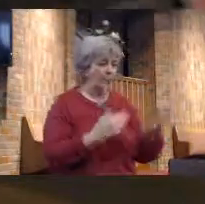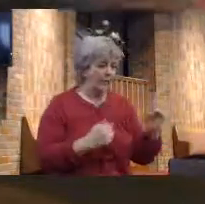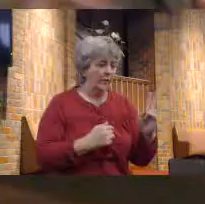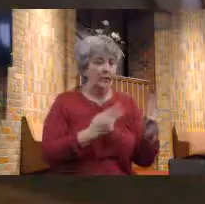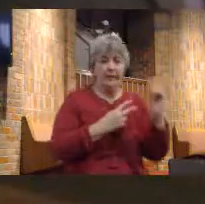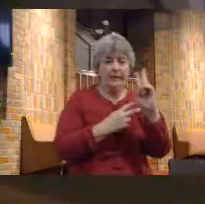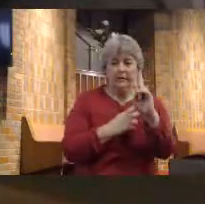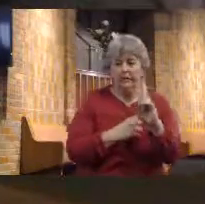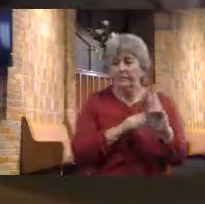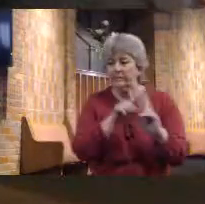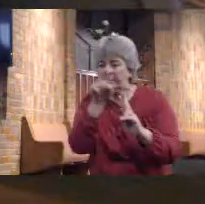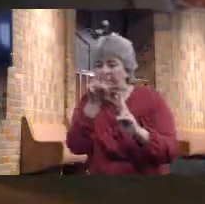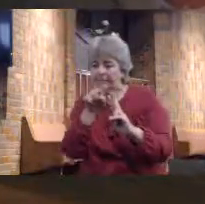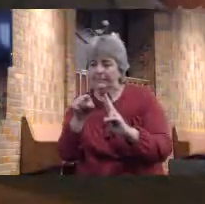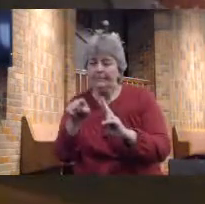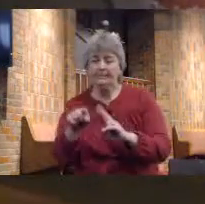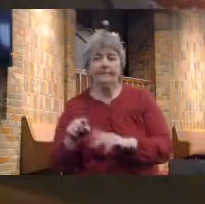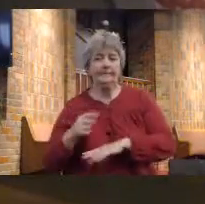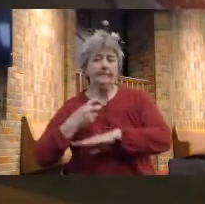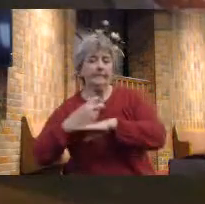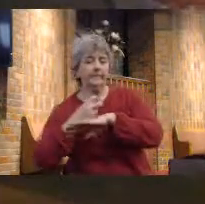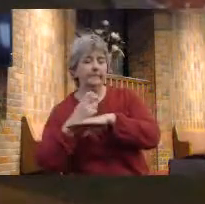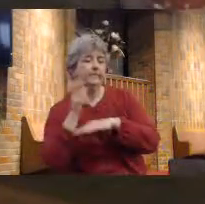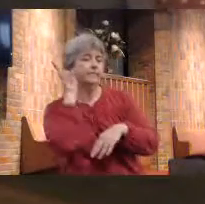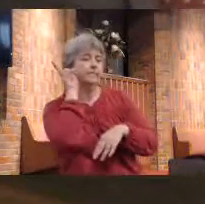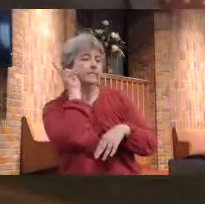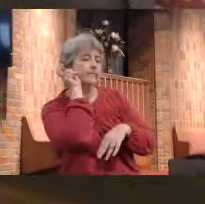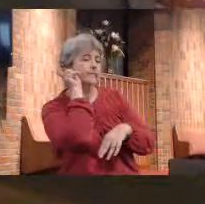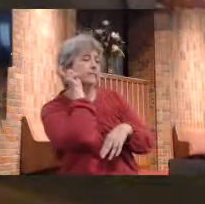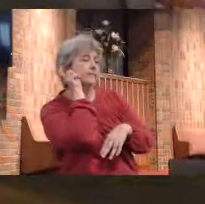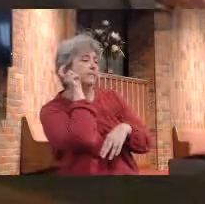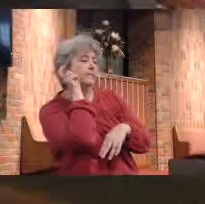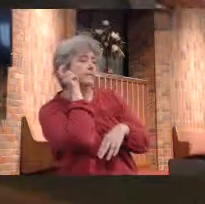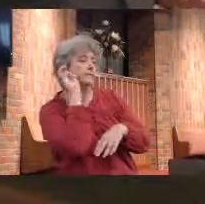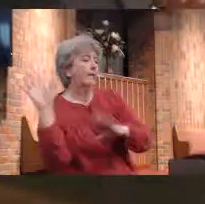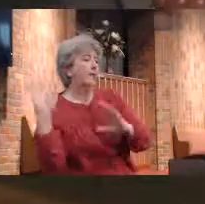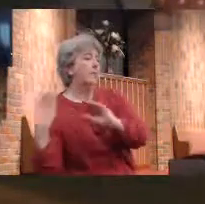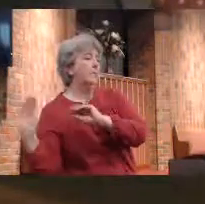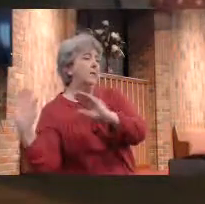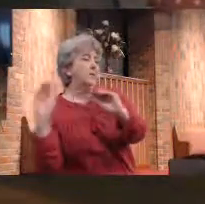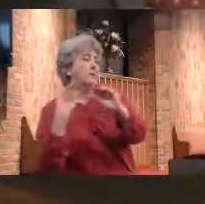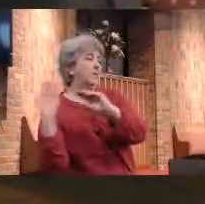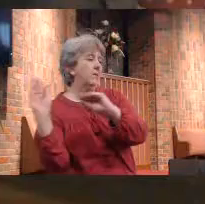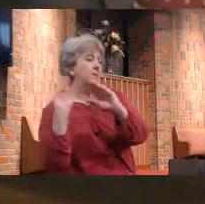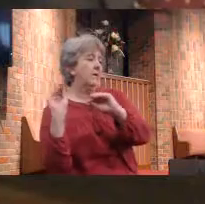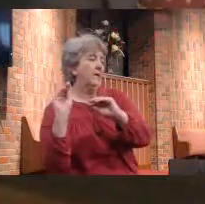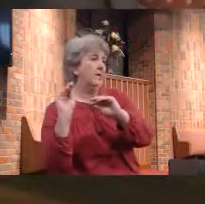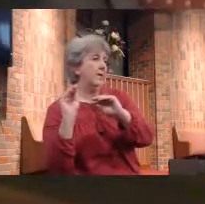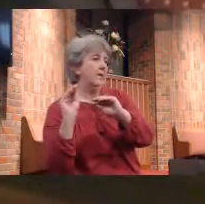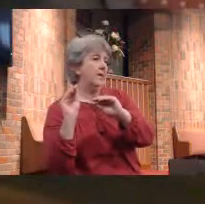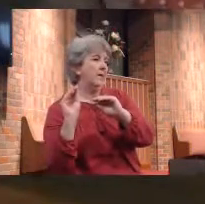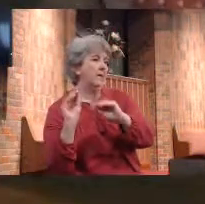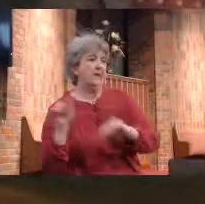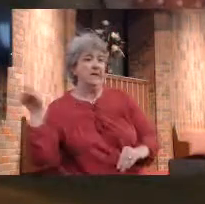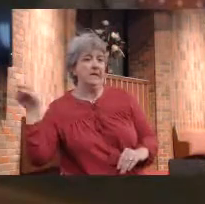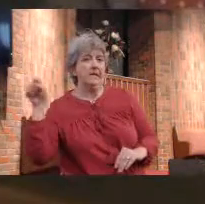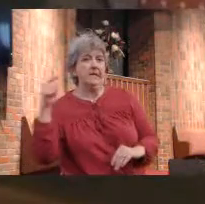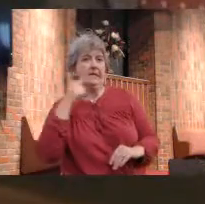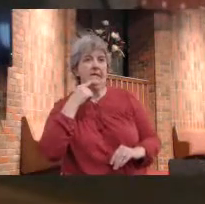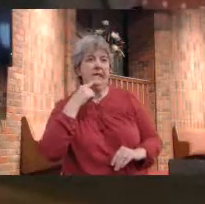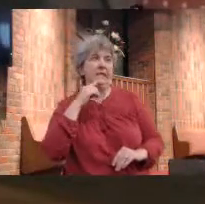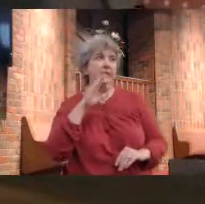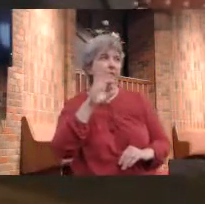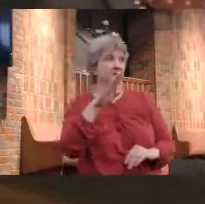sneak down, and they listen. And Gideon overhears a couple of the soldiers talking, and he says, one of them says, I had a